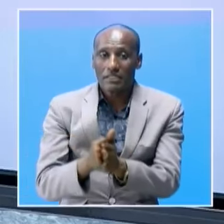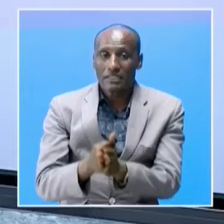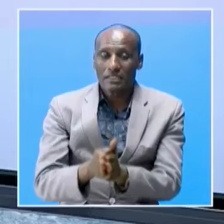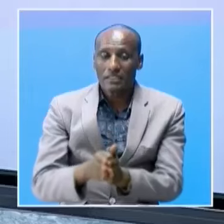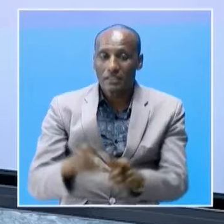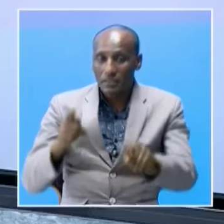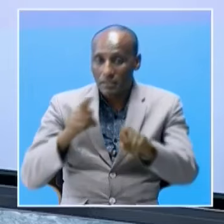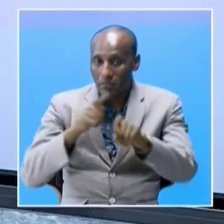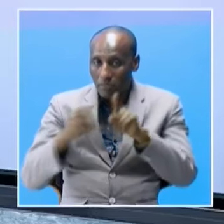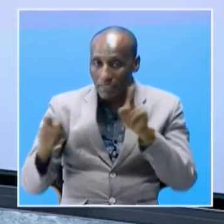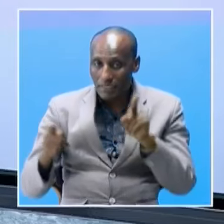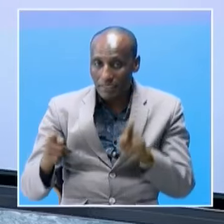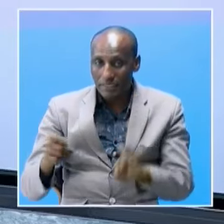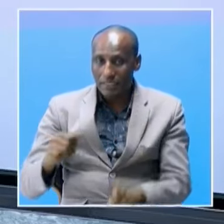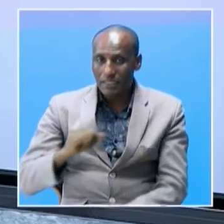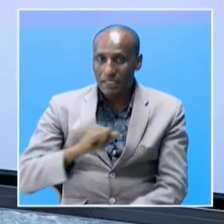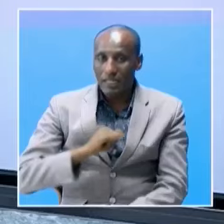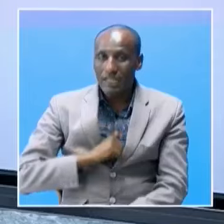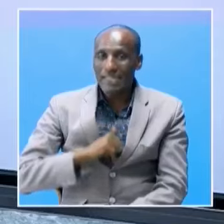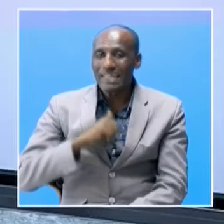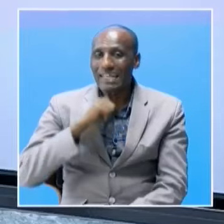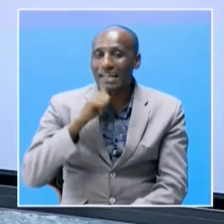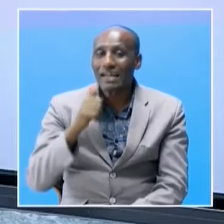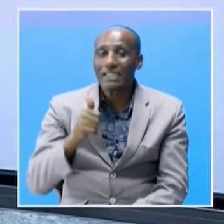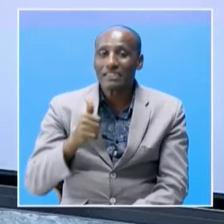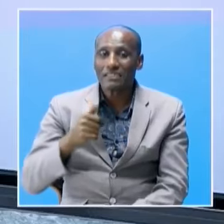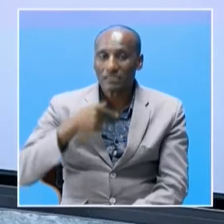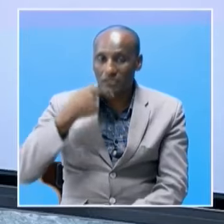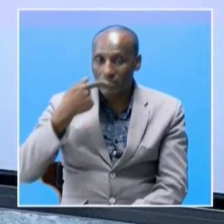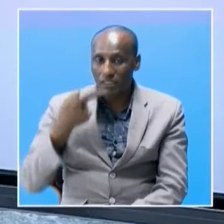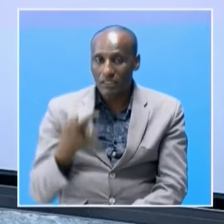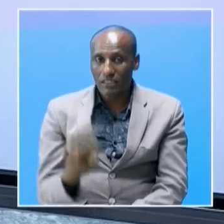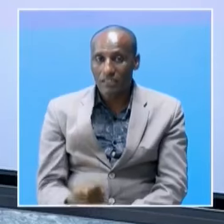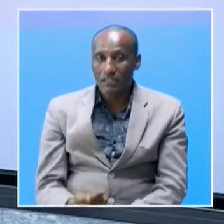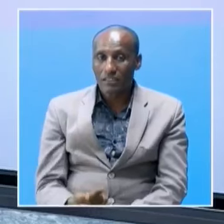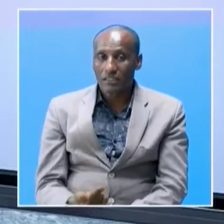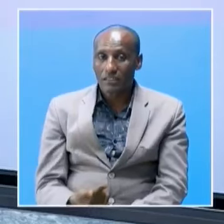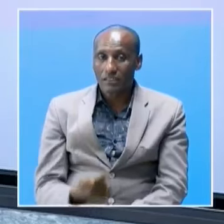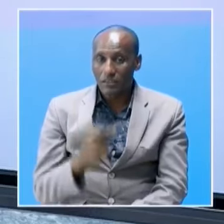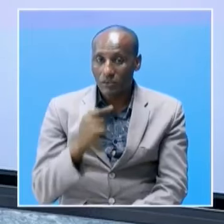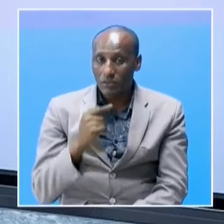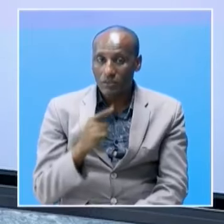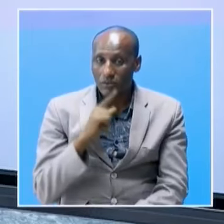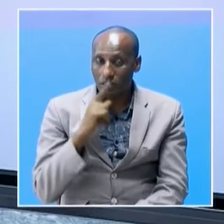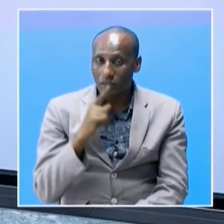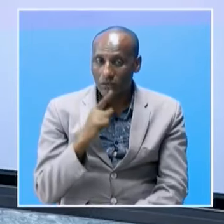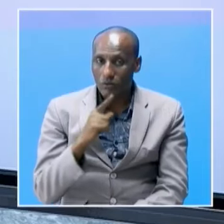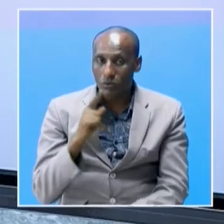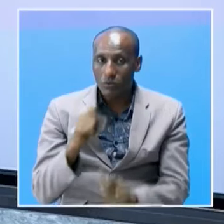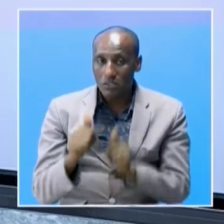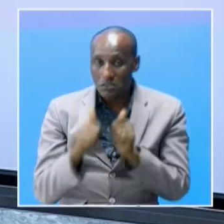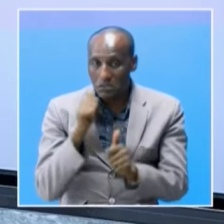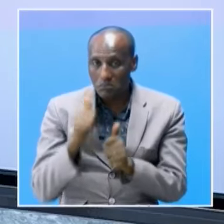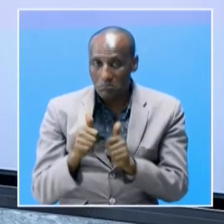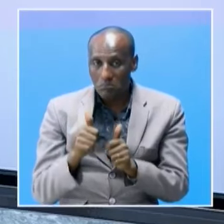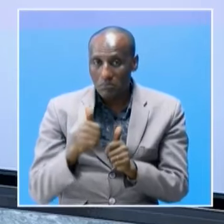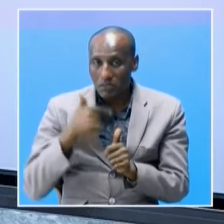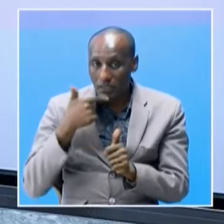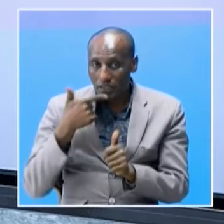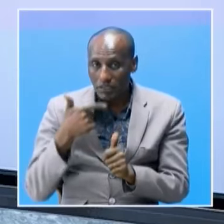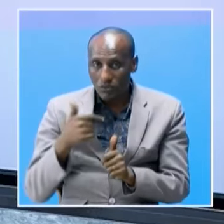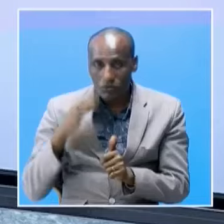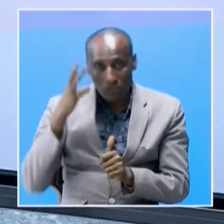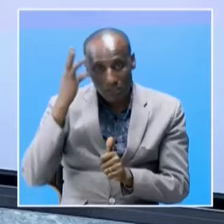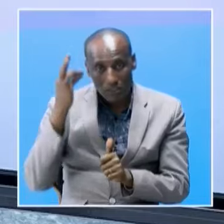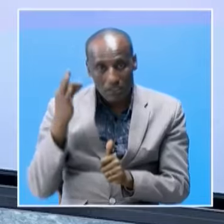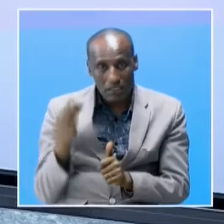sentence. But I can't tell. This is the one which makes you decide which one to choose. All right? Let's